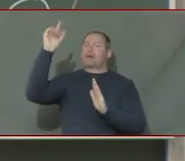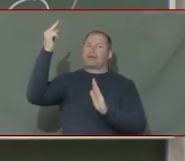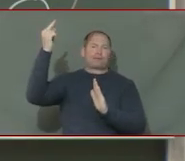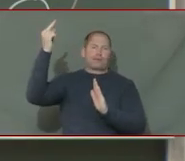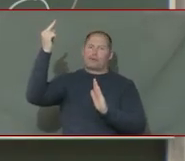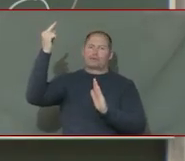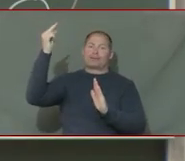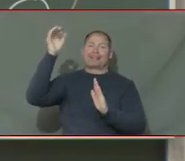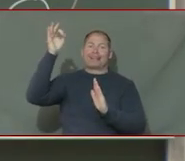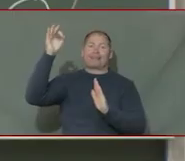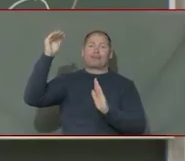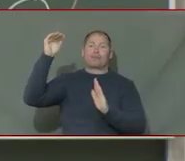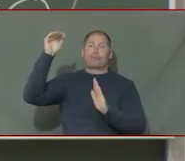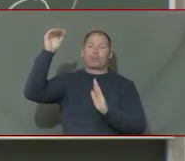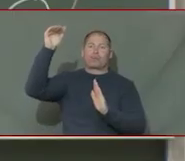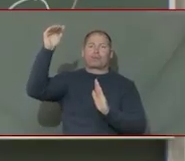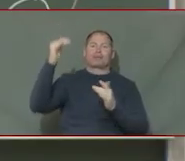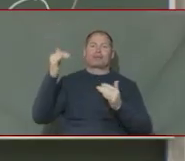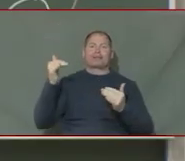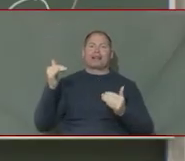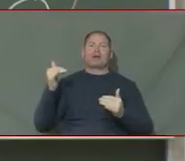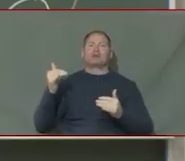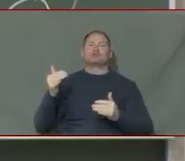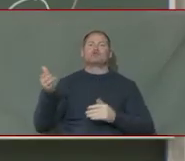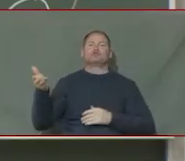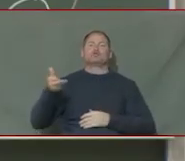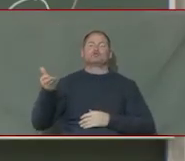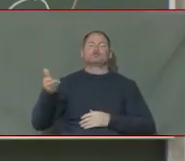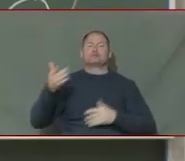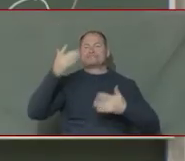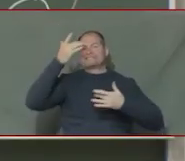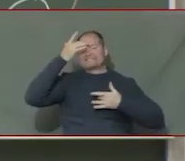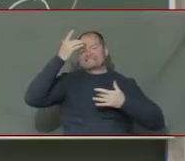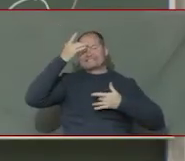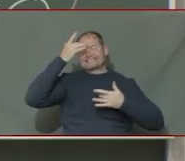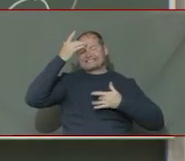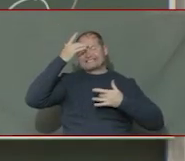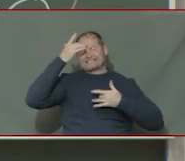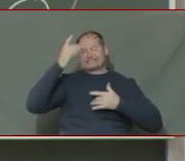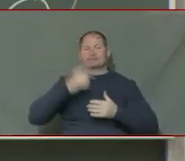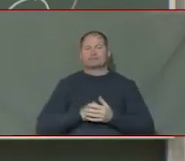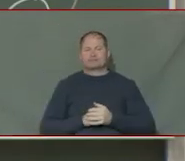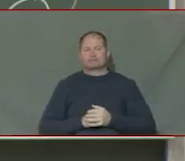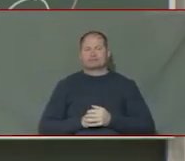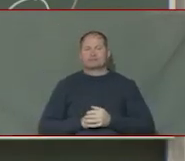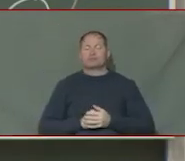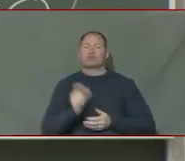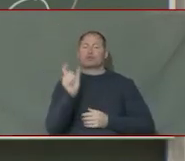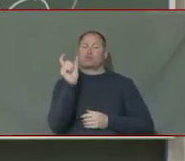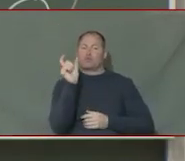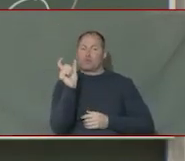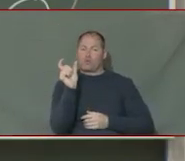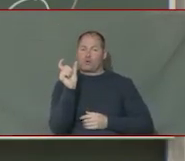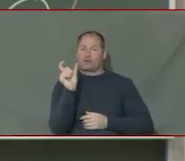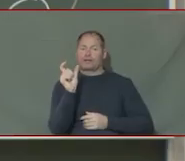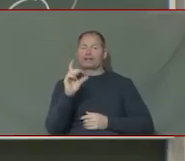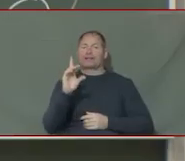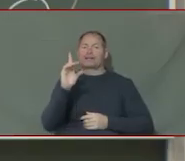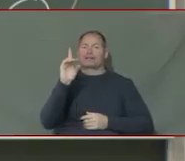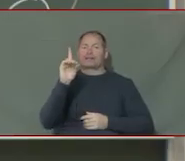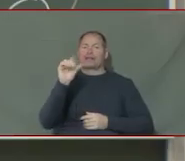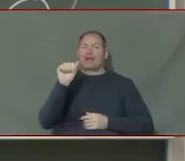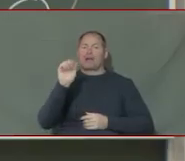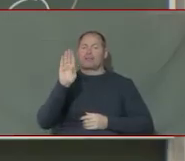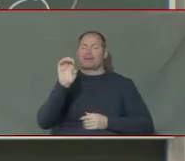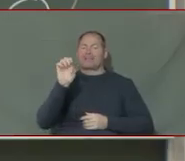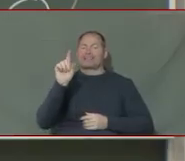stays up there, you're suffering from diabetes mellitus. Now you need to know that expression, that word, terminology. Diabetes mellitus, what